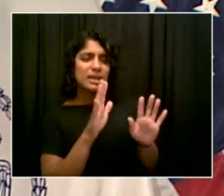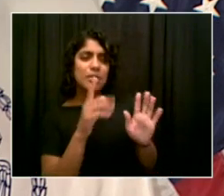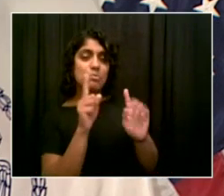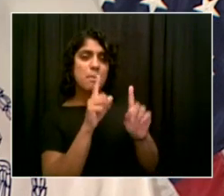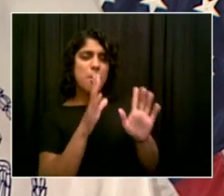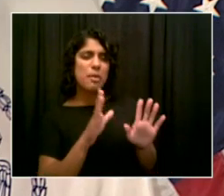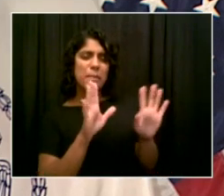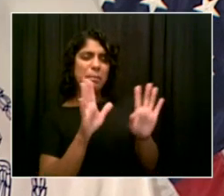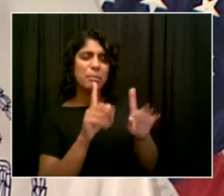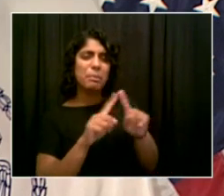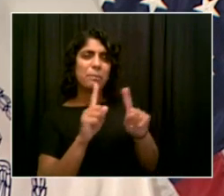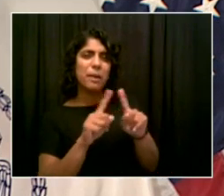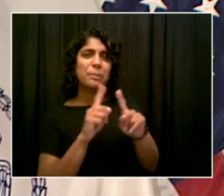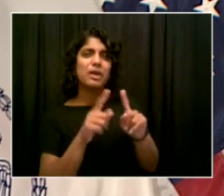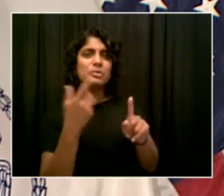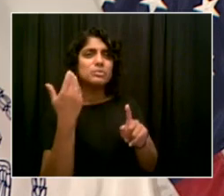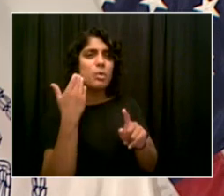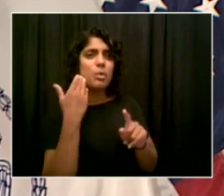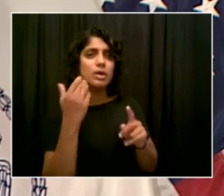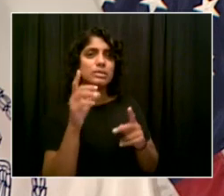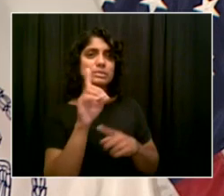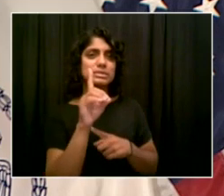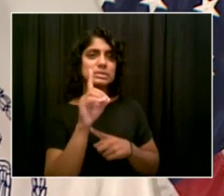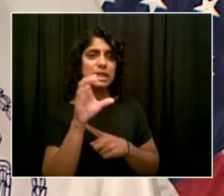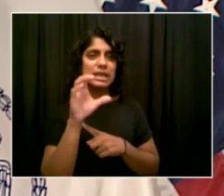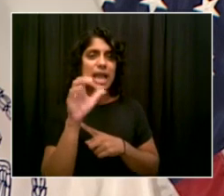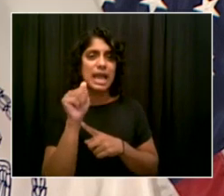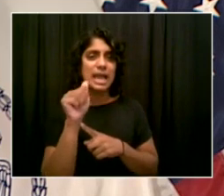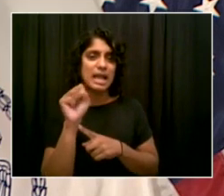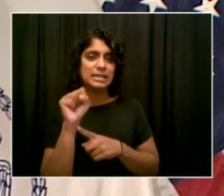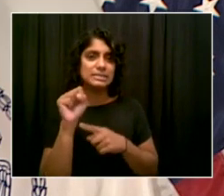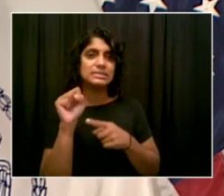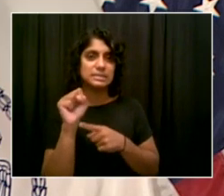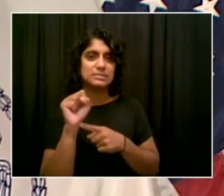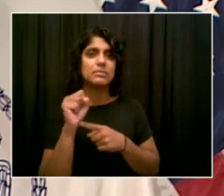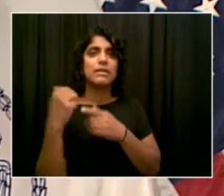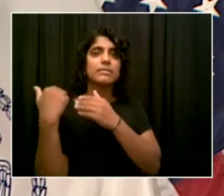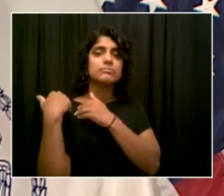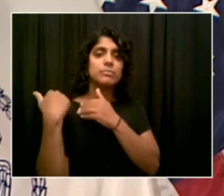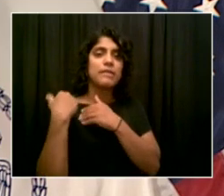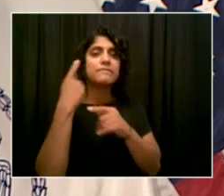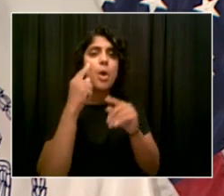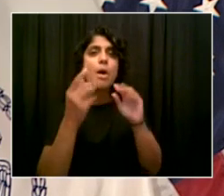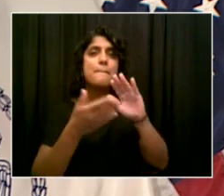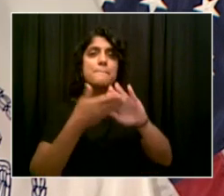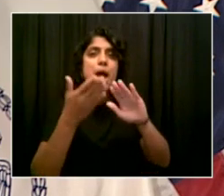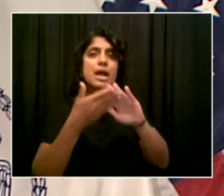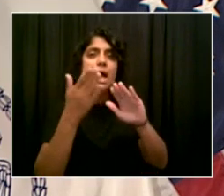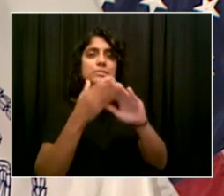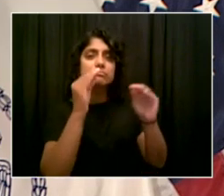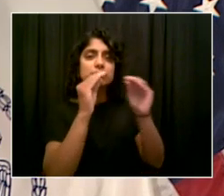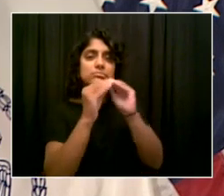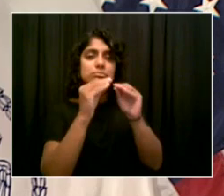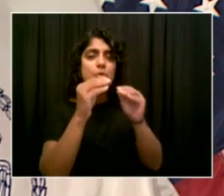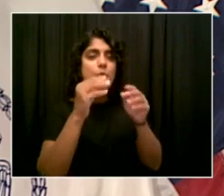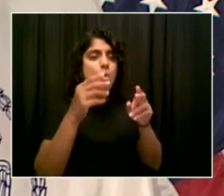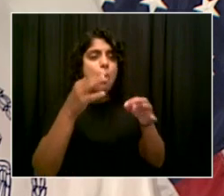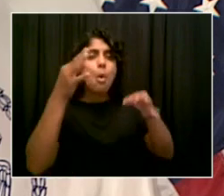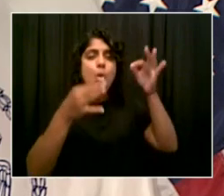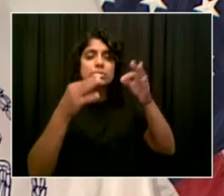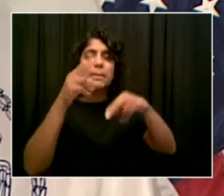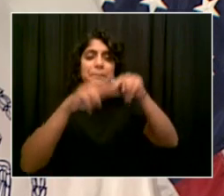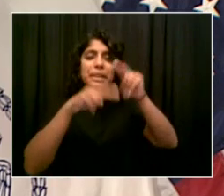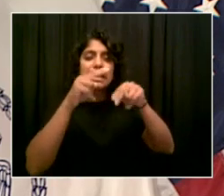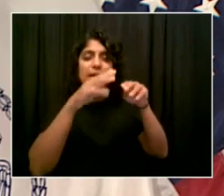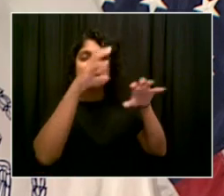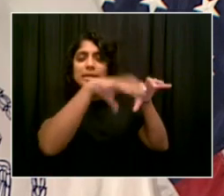as far as maintenance with these buildings. So, you know, what is the city doing about that? I